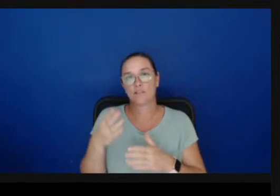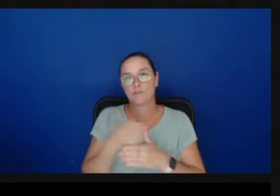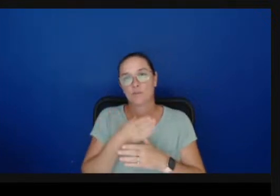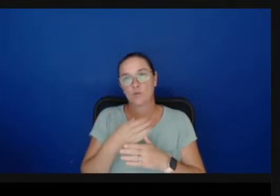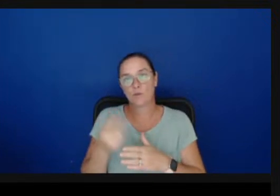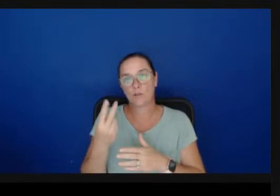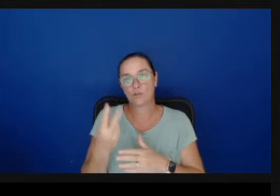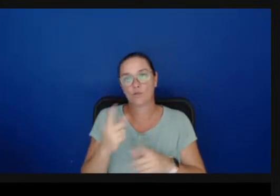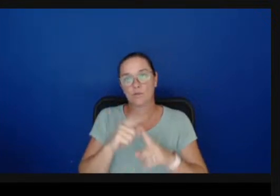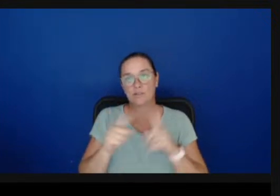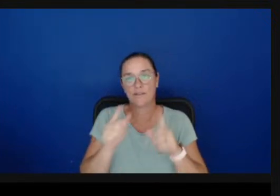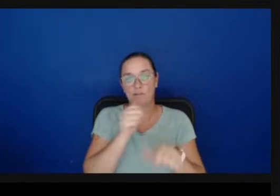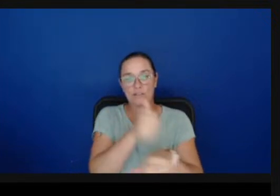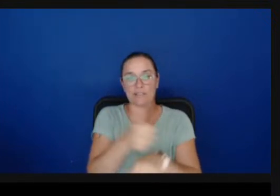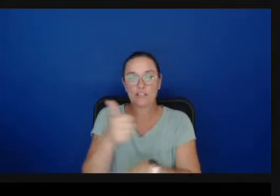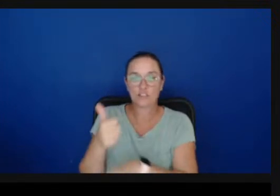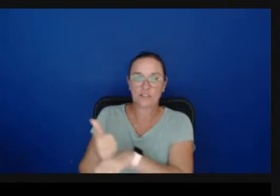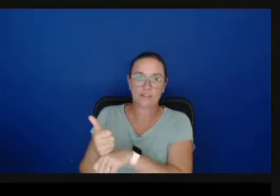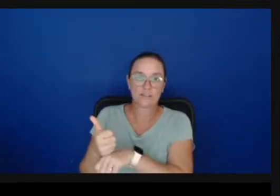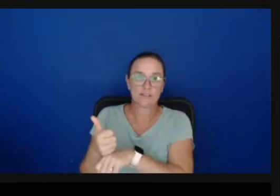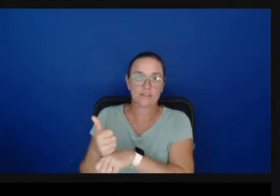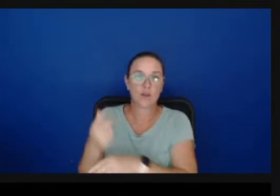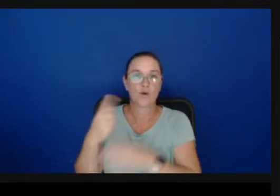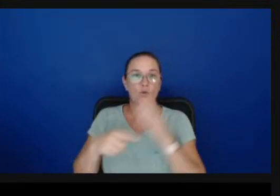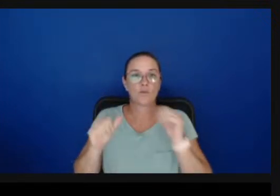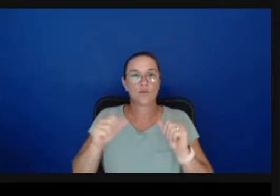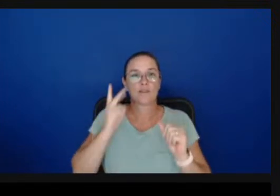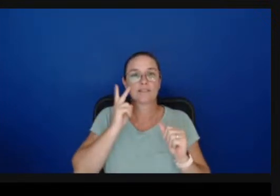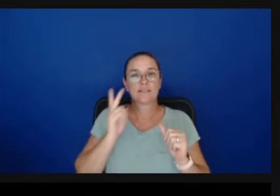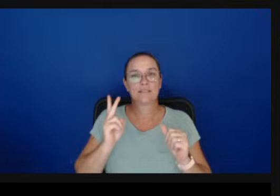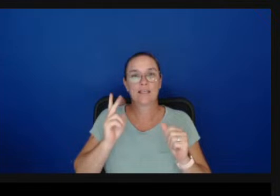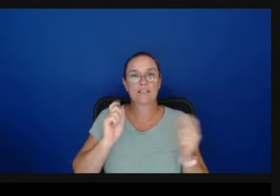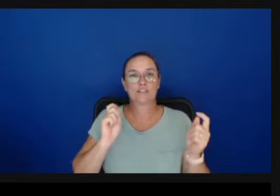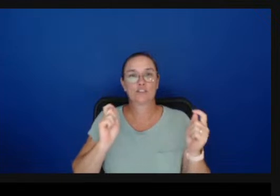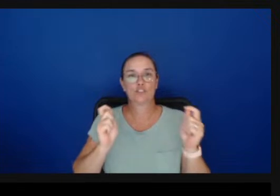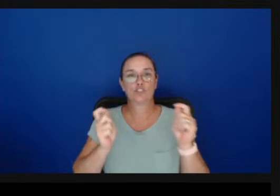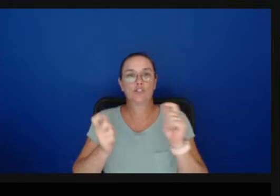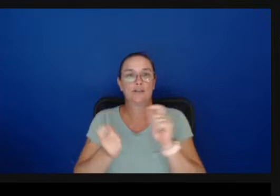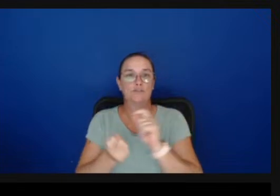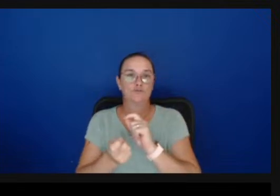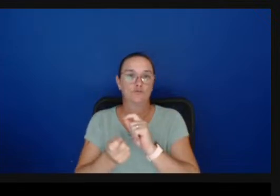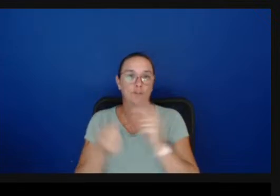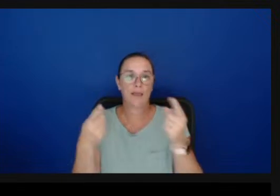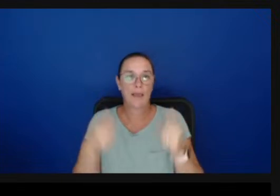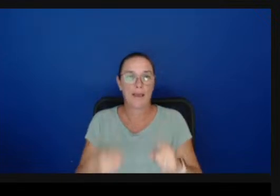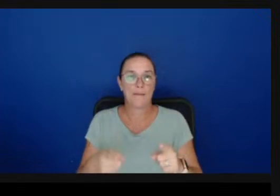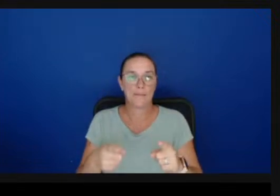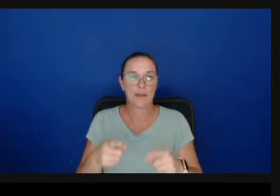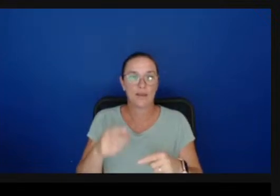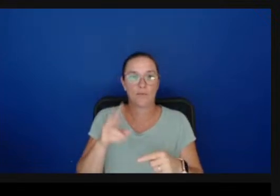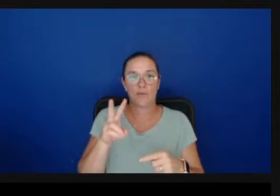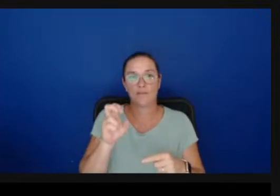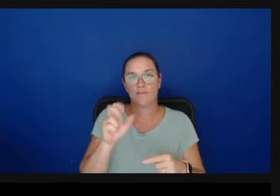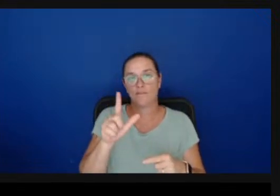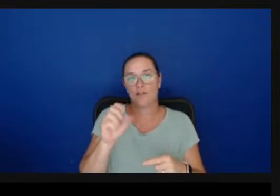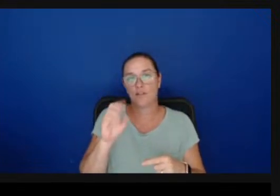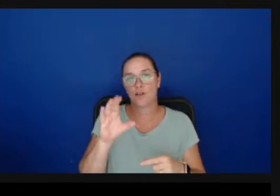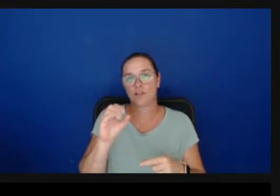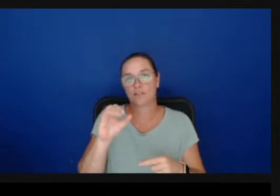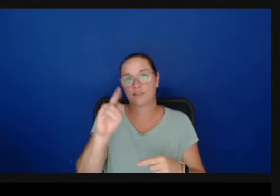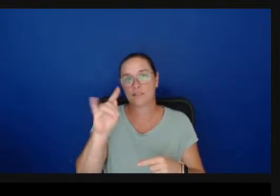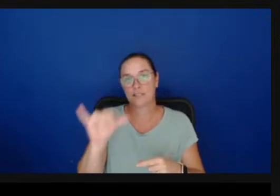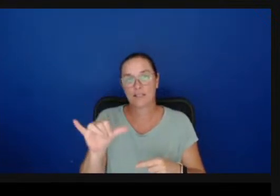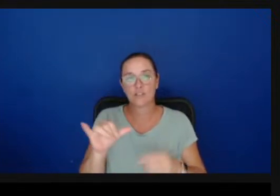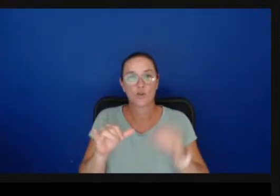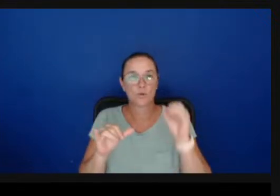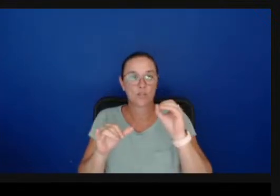like. What you can see is the change in velocity, right? So here is 0 is no